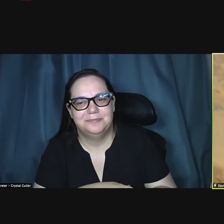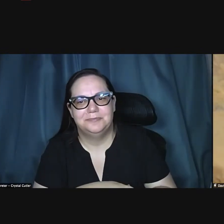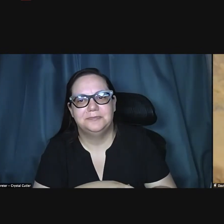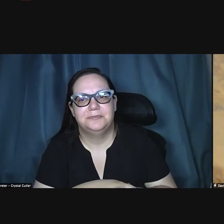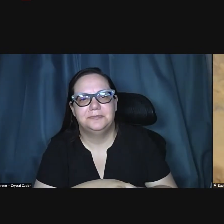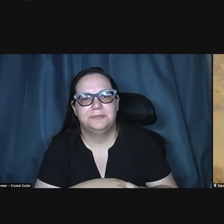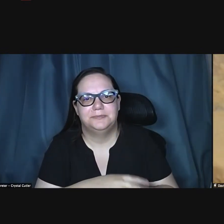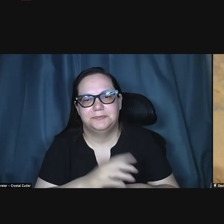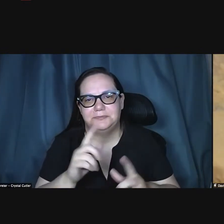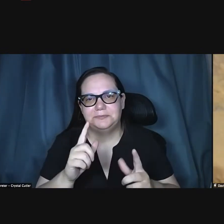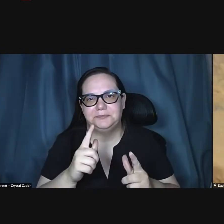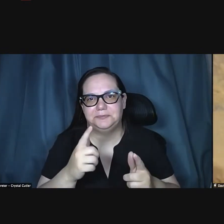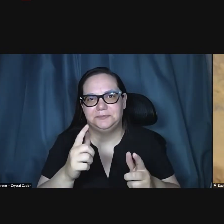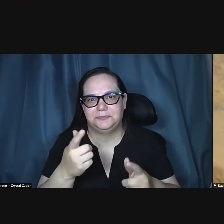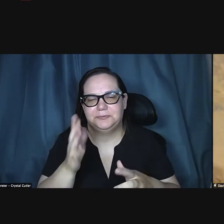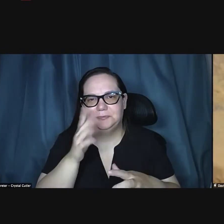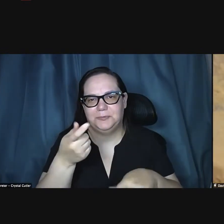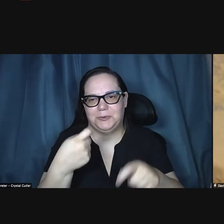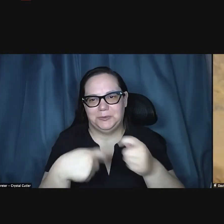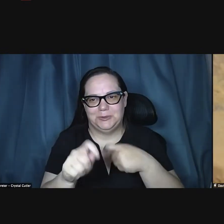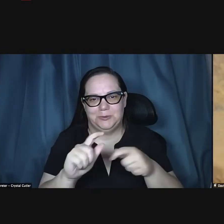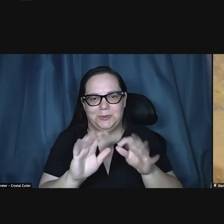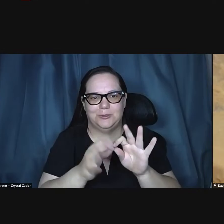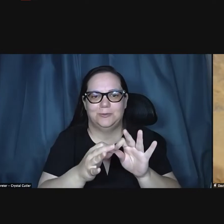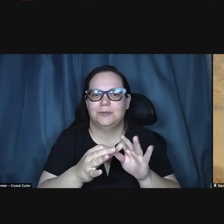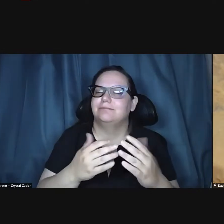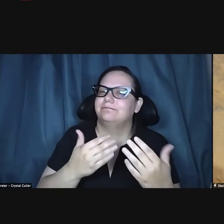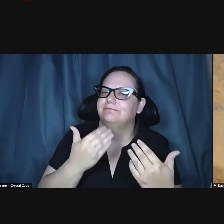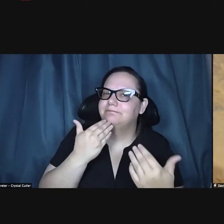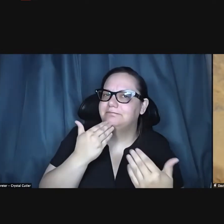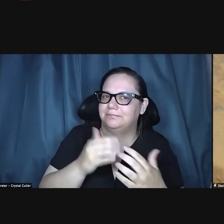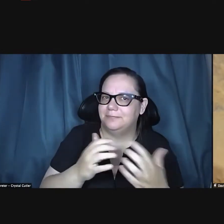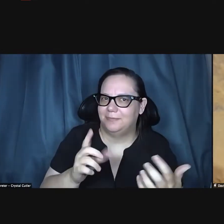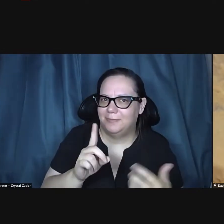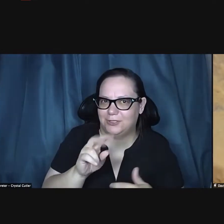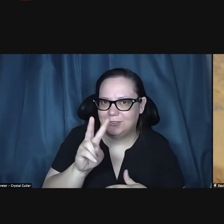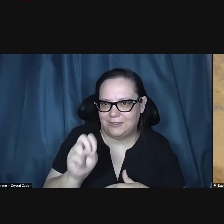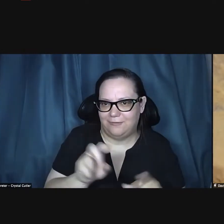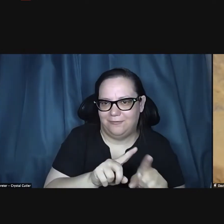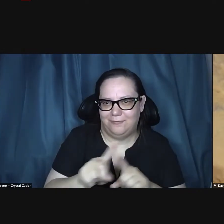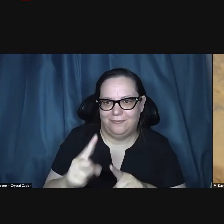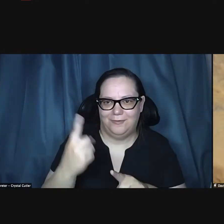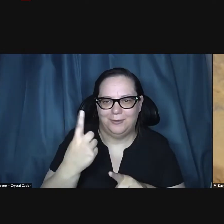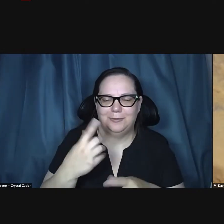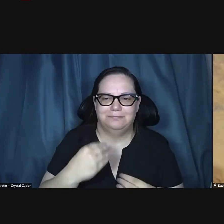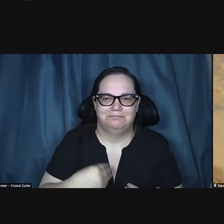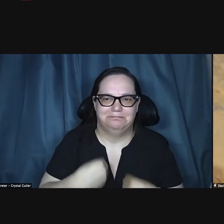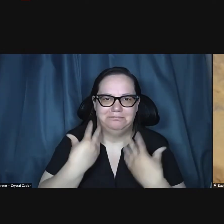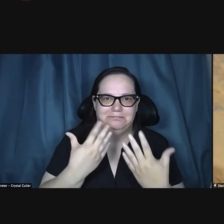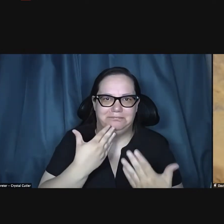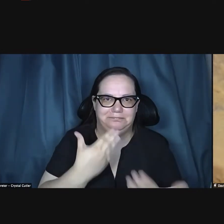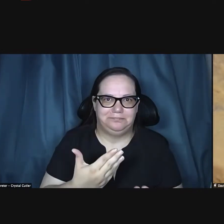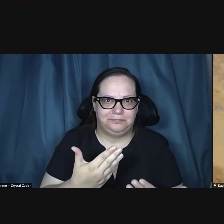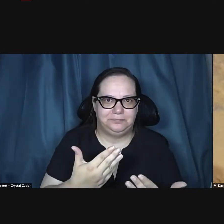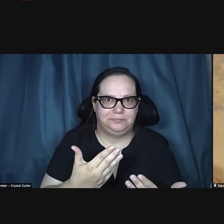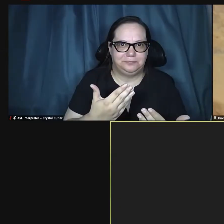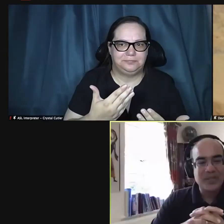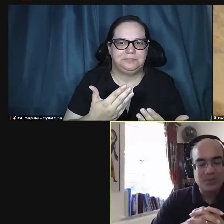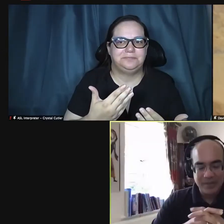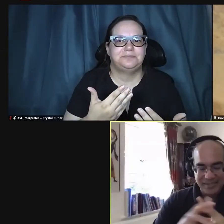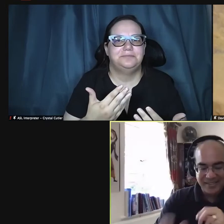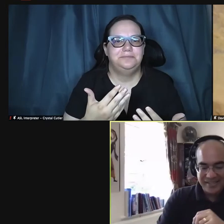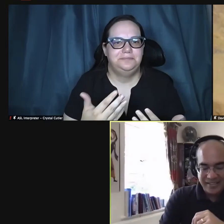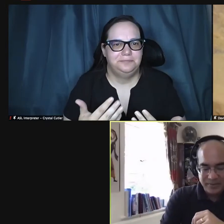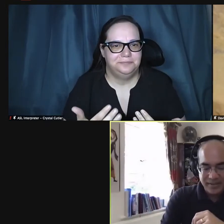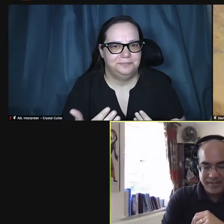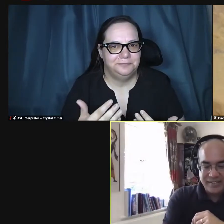That's great. Thank you so much, Dave. As always, you are so inspiring. And I think that if the other 200 people who are